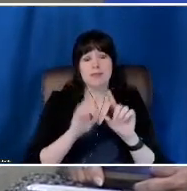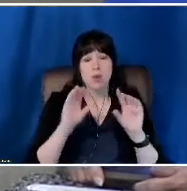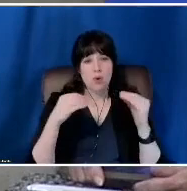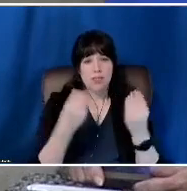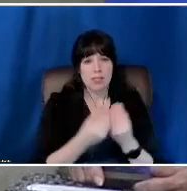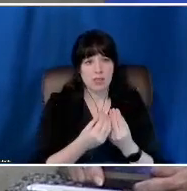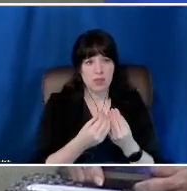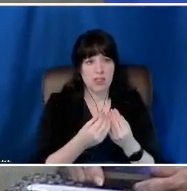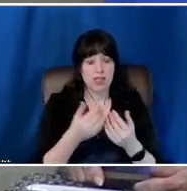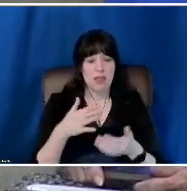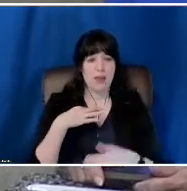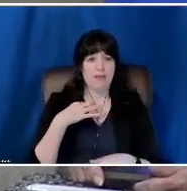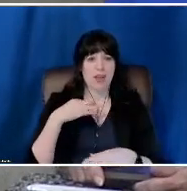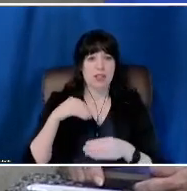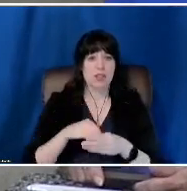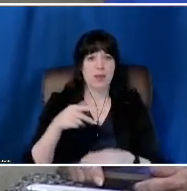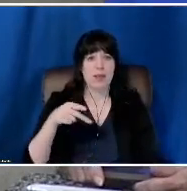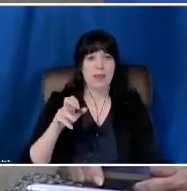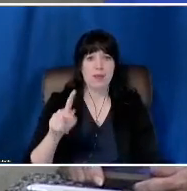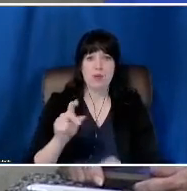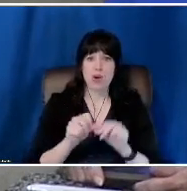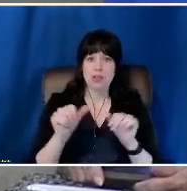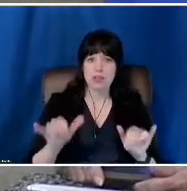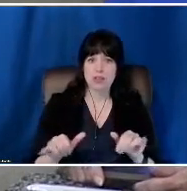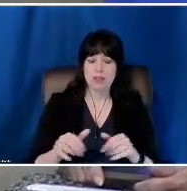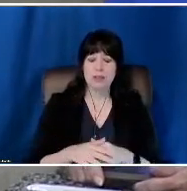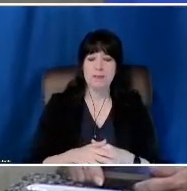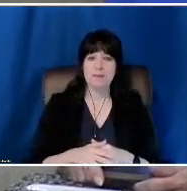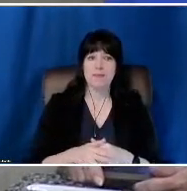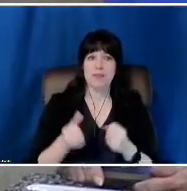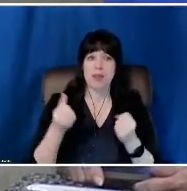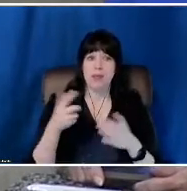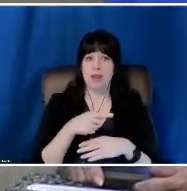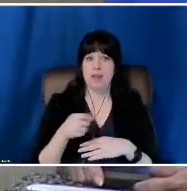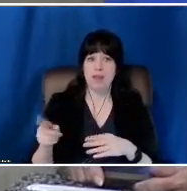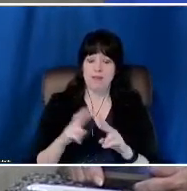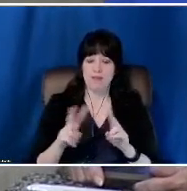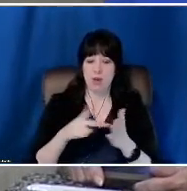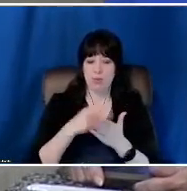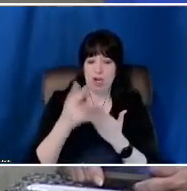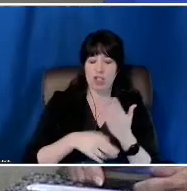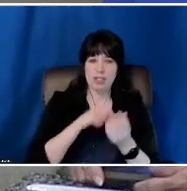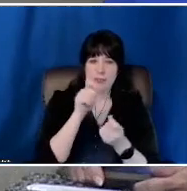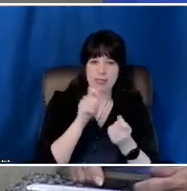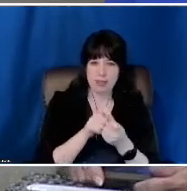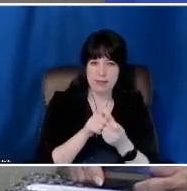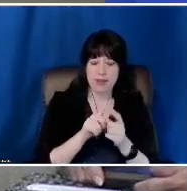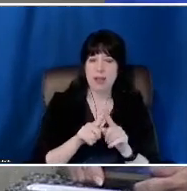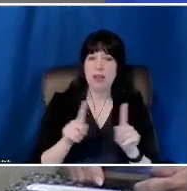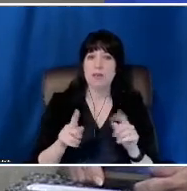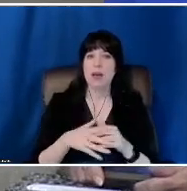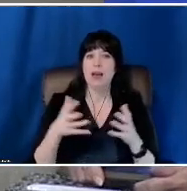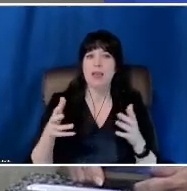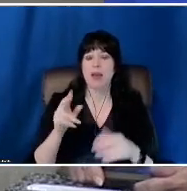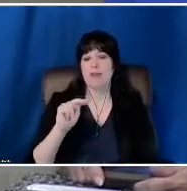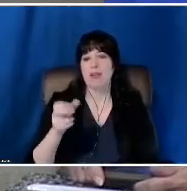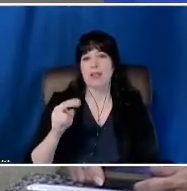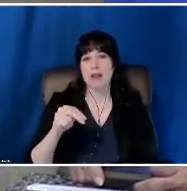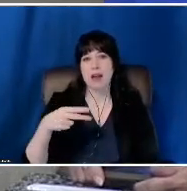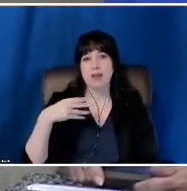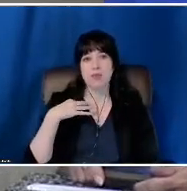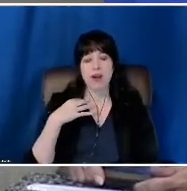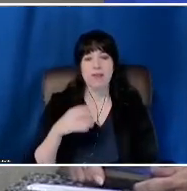that volunteer in the park system. A lot of them very project specific, but a lot of nonprofits, a lot of